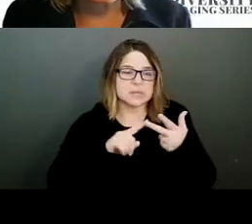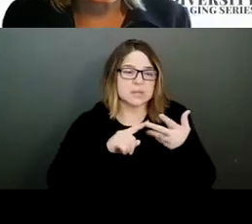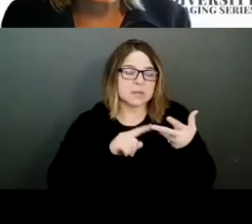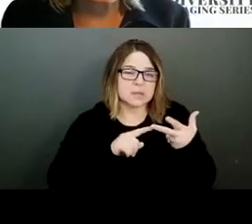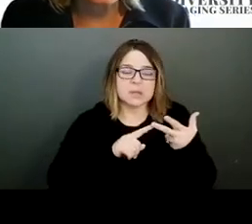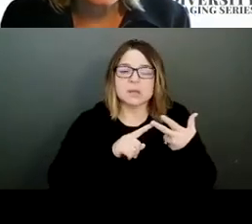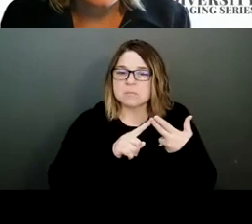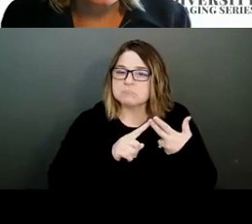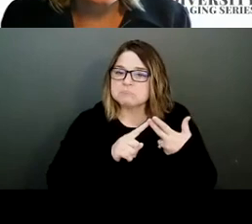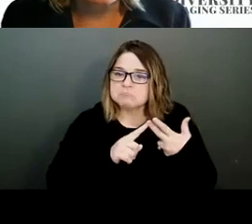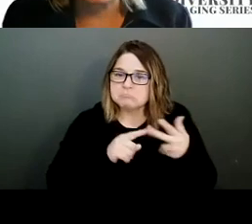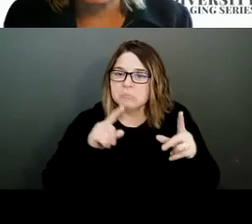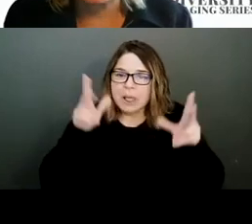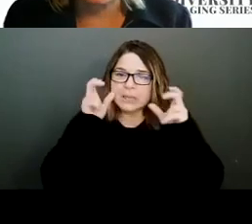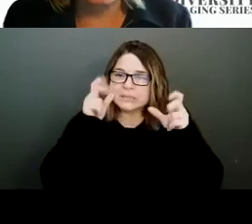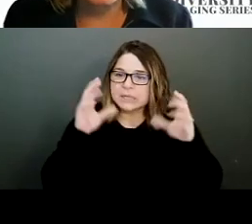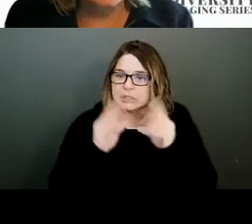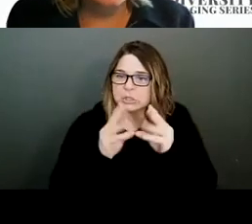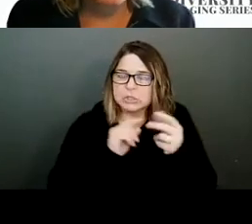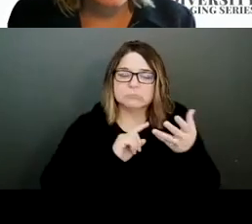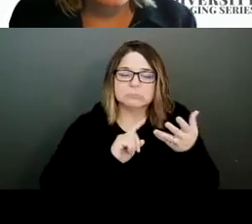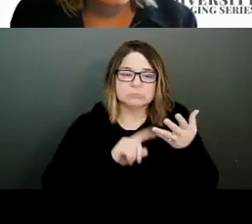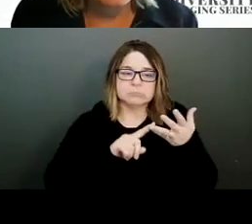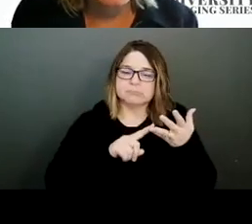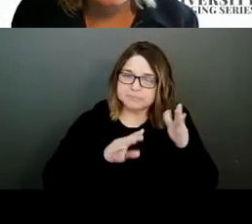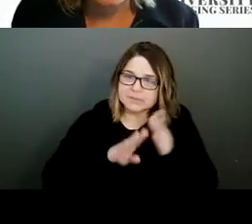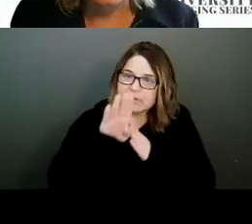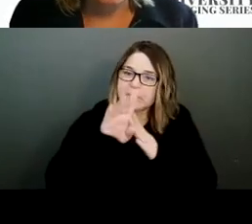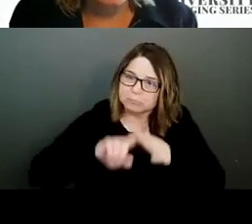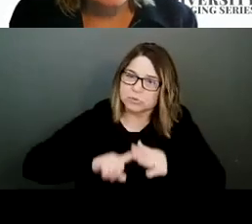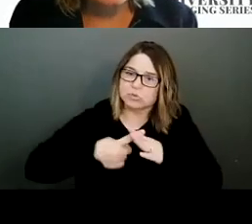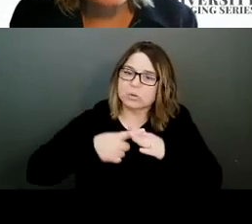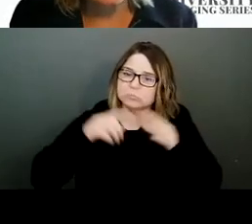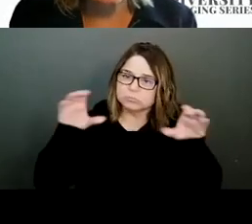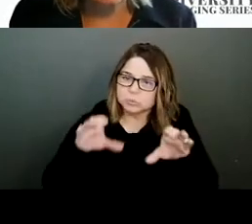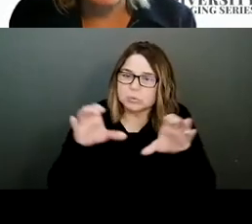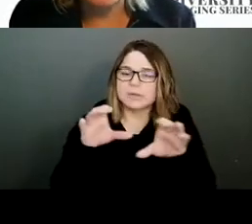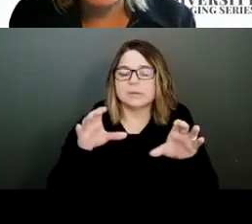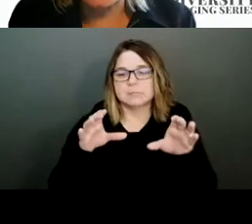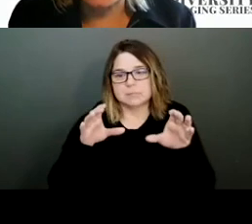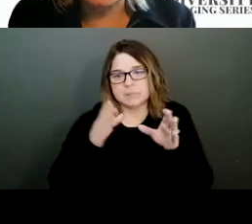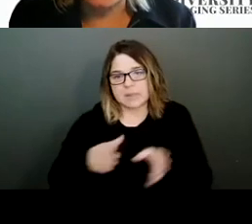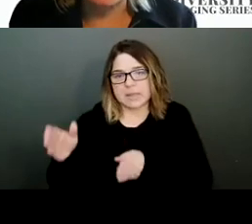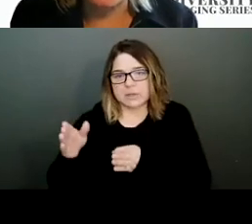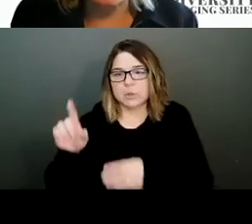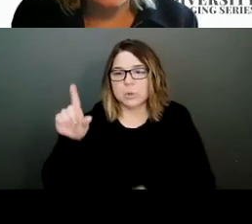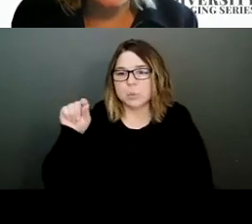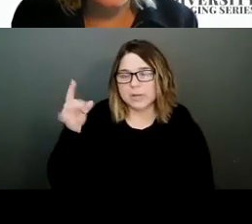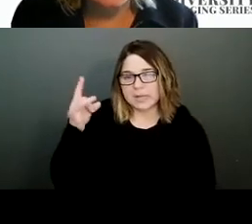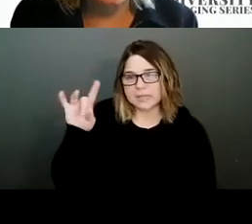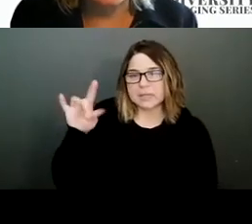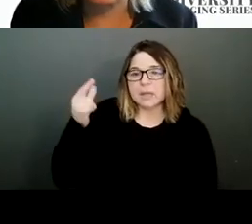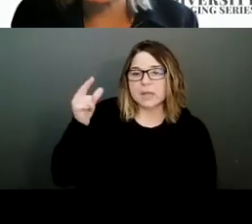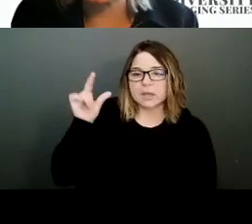listening sessions, and then developing and implementing an action plan. In 2019, Governor Walz signed an executive order